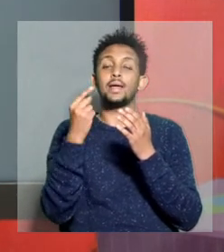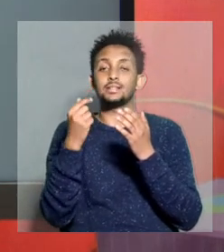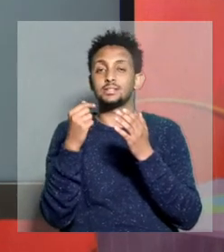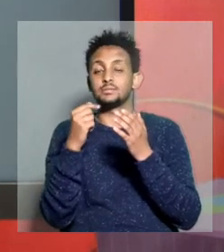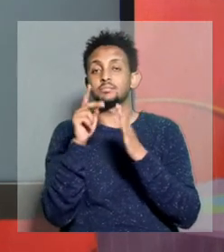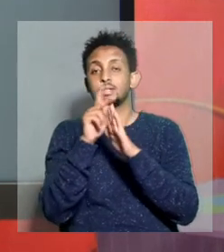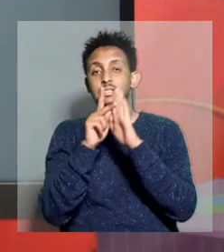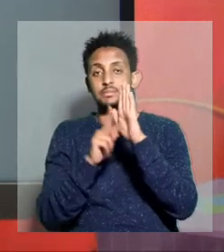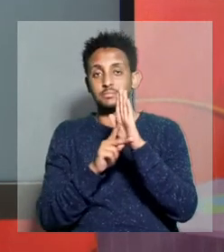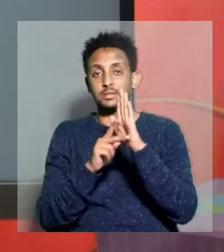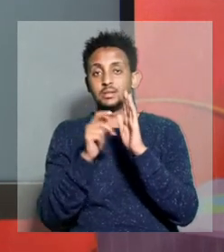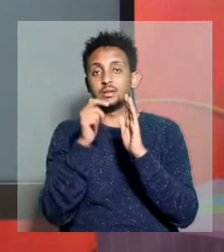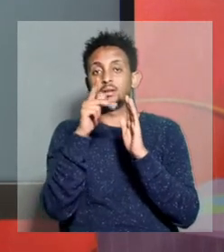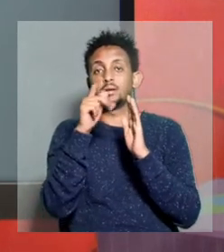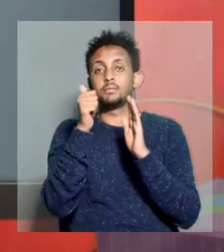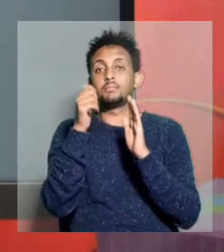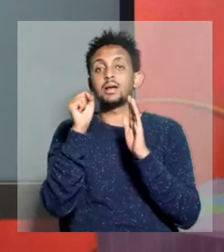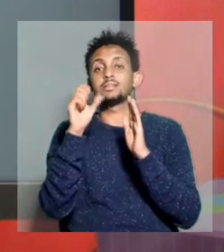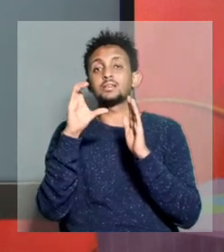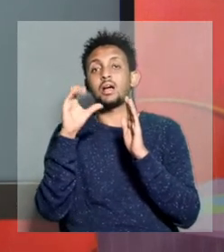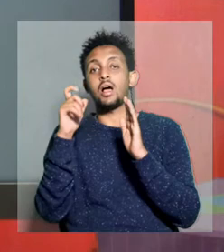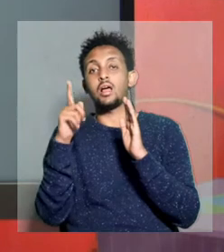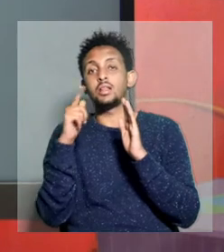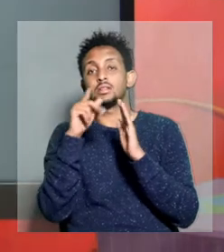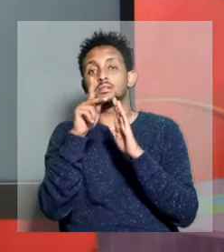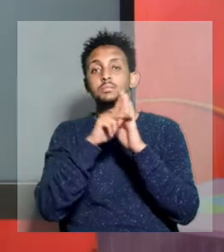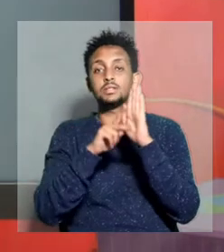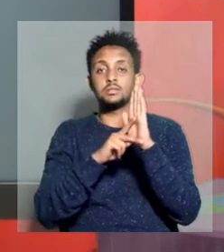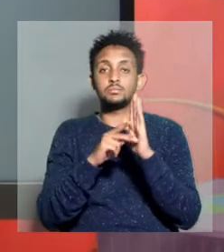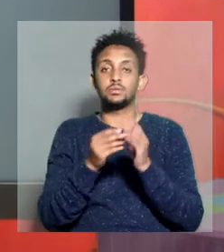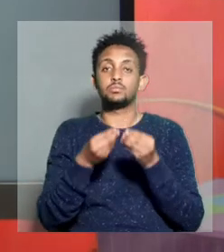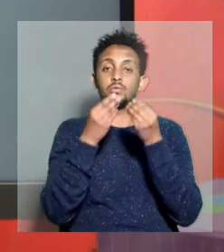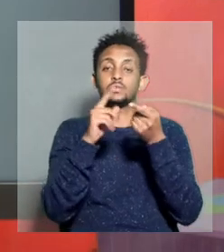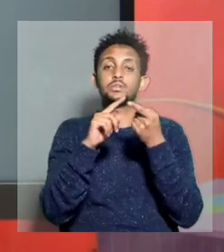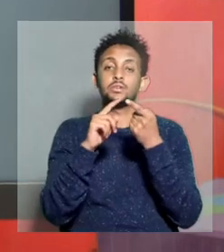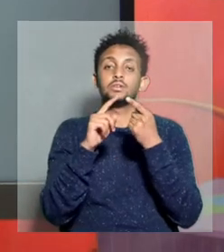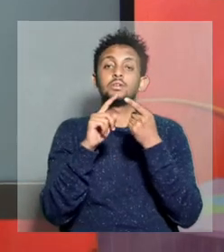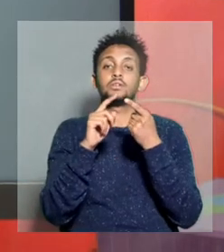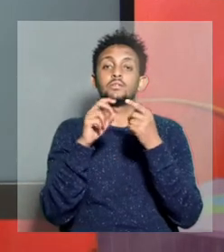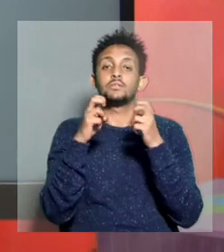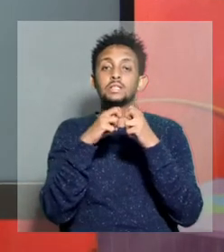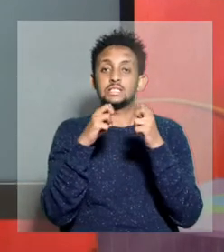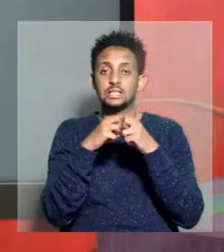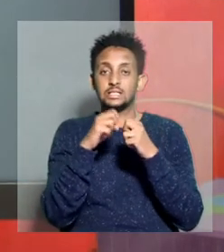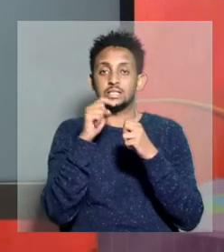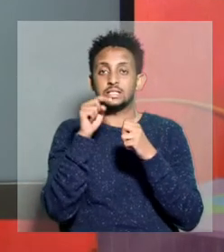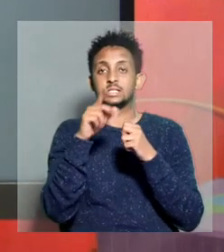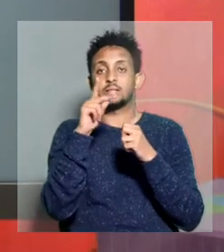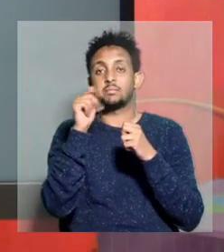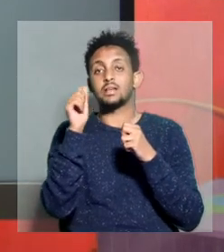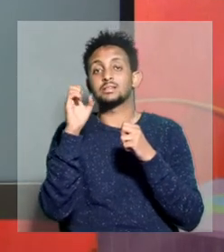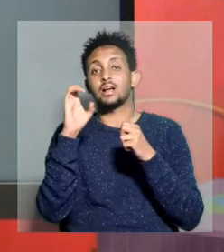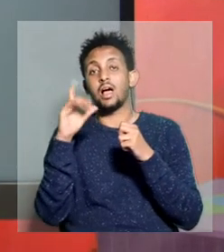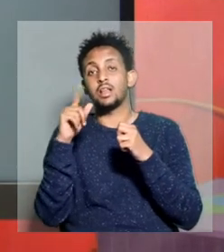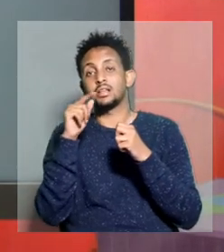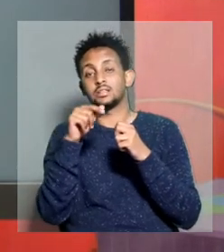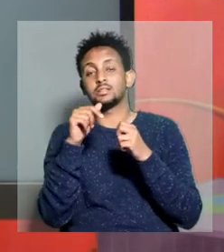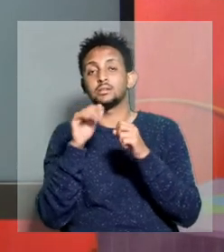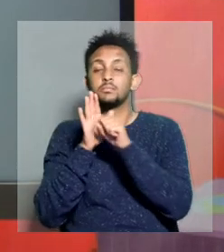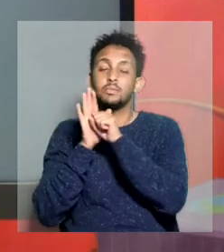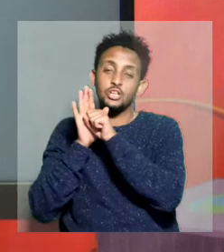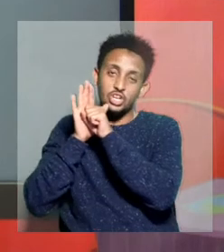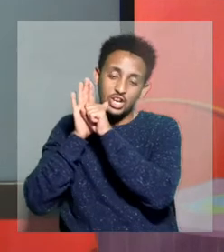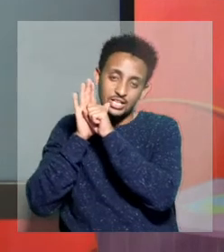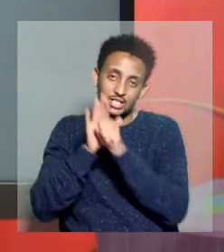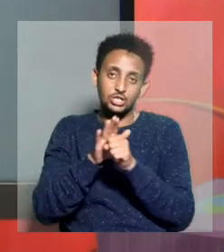principle. Pascal's principle is a principle proposed by a French physicist, Blaise Pascal, which states that a pressure